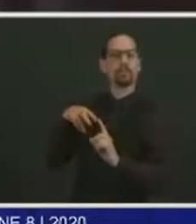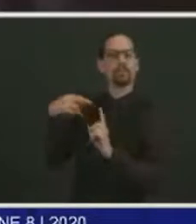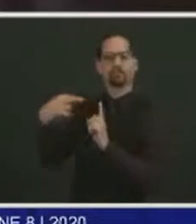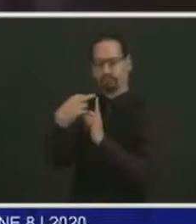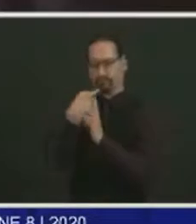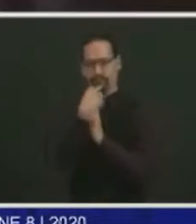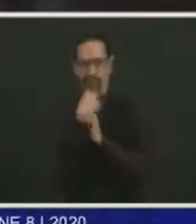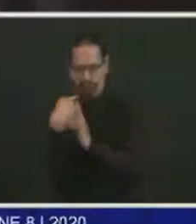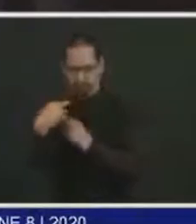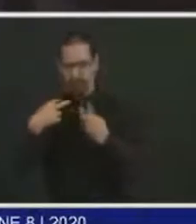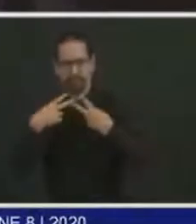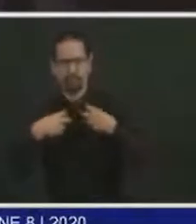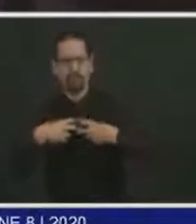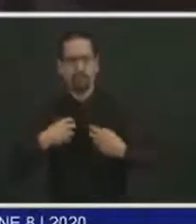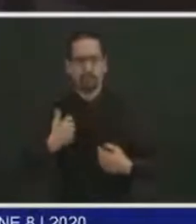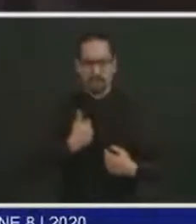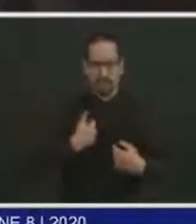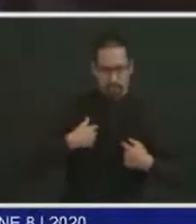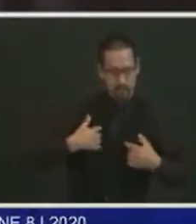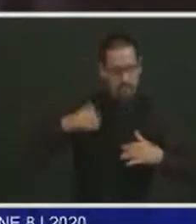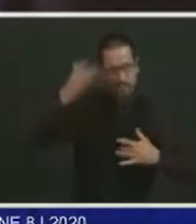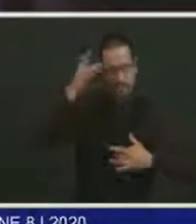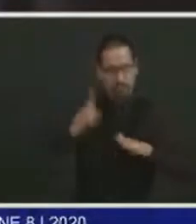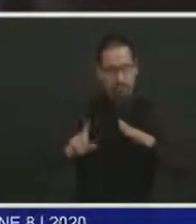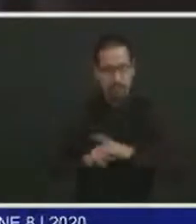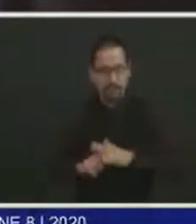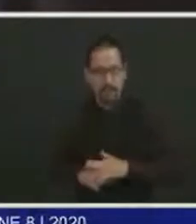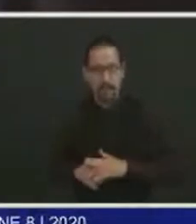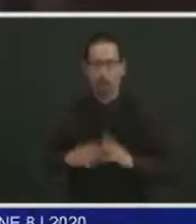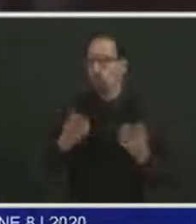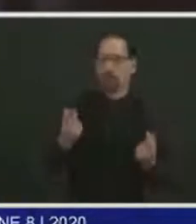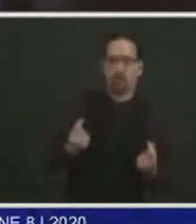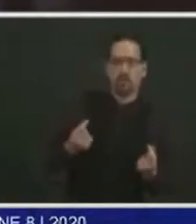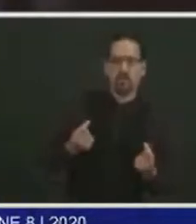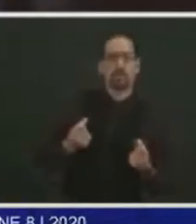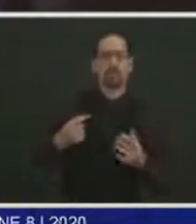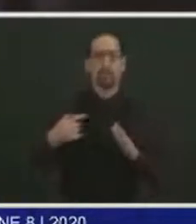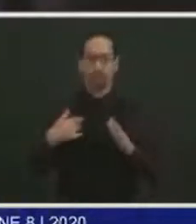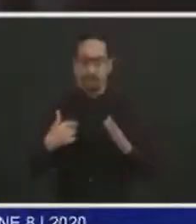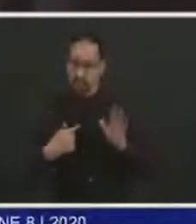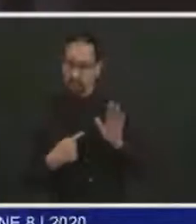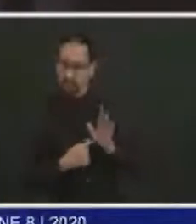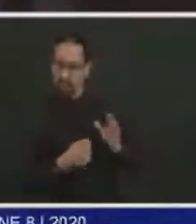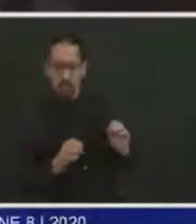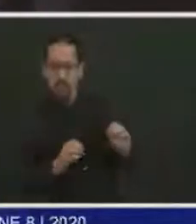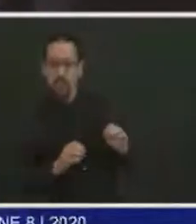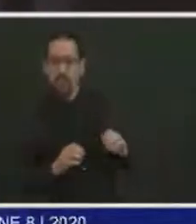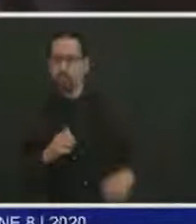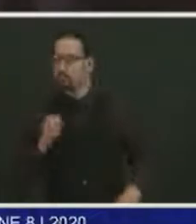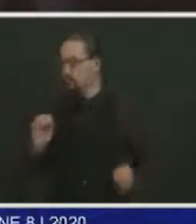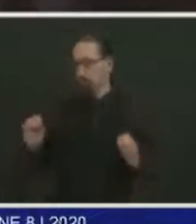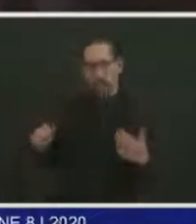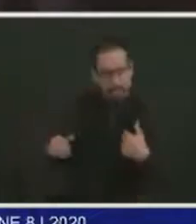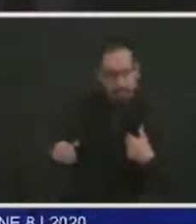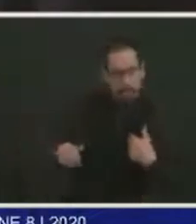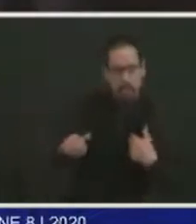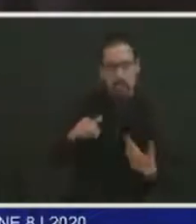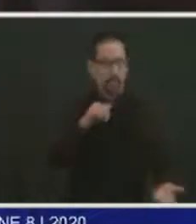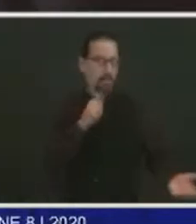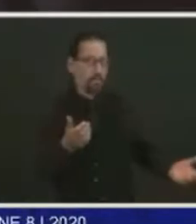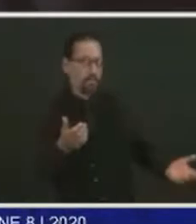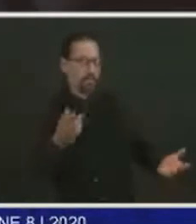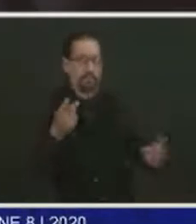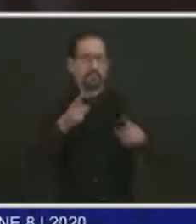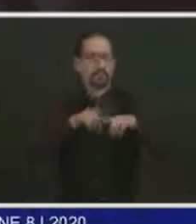carefully. So whether or not you have symptoms, the testing is available, but particularly if any question of